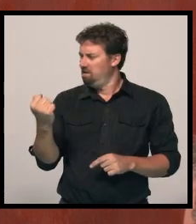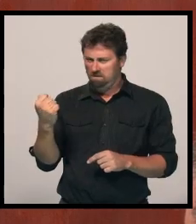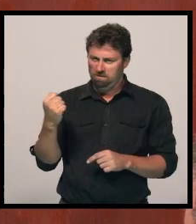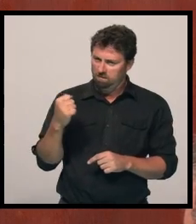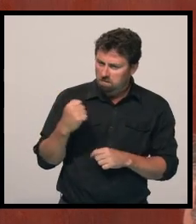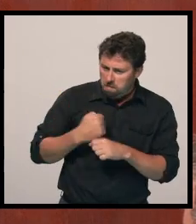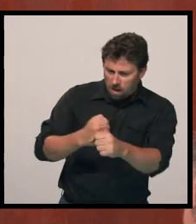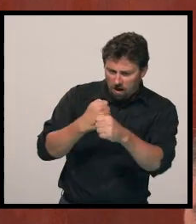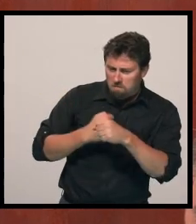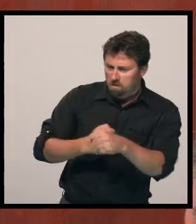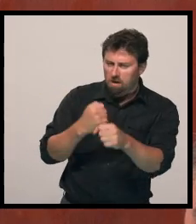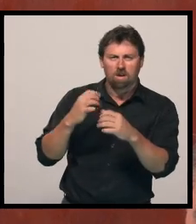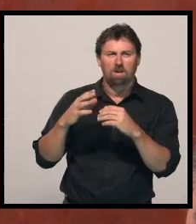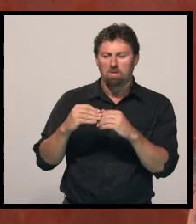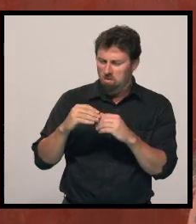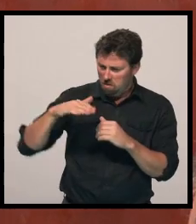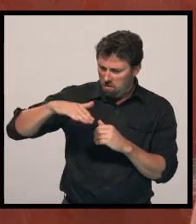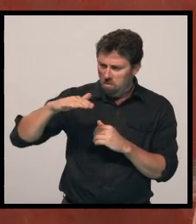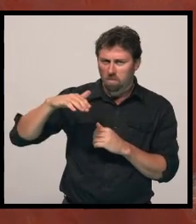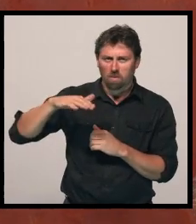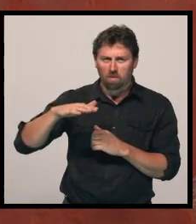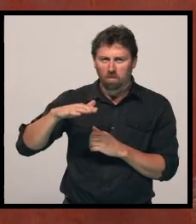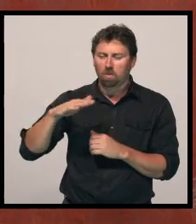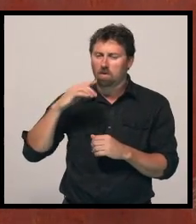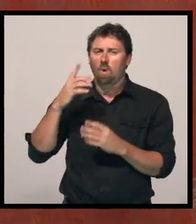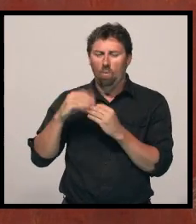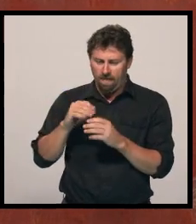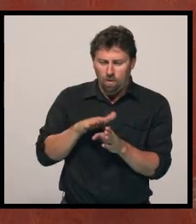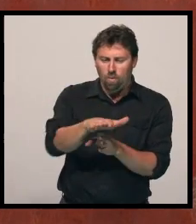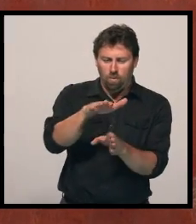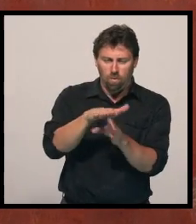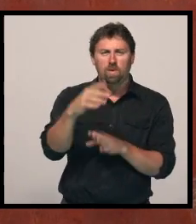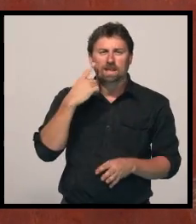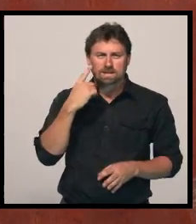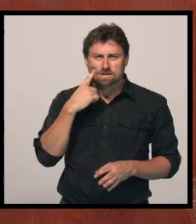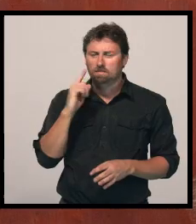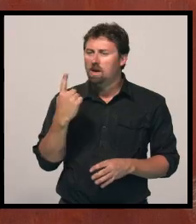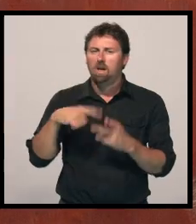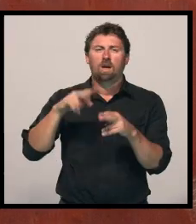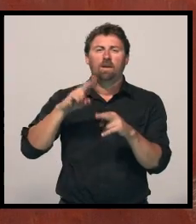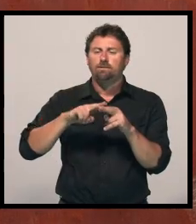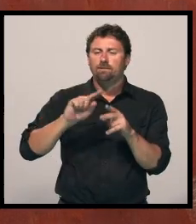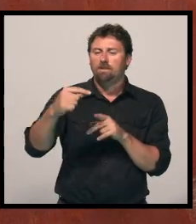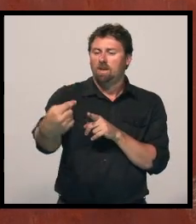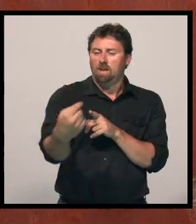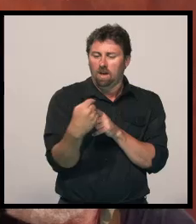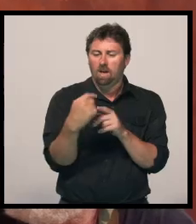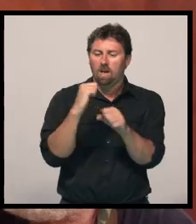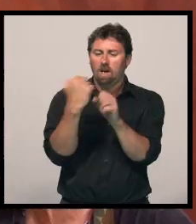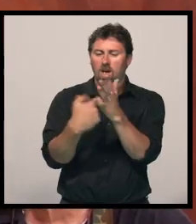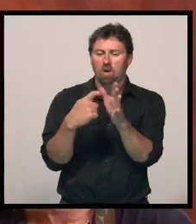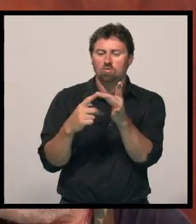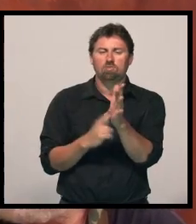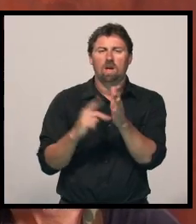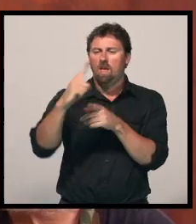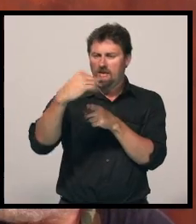grain, any angle works, but when you come against the grain, the lower angle can get under and tear the grain. So these guys were up higher angles, and that started me